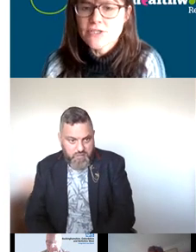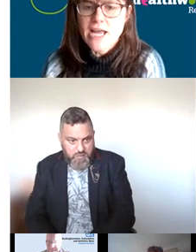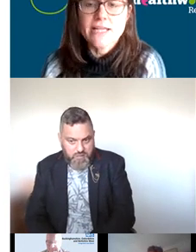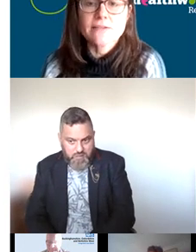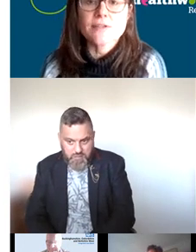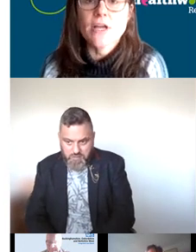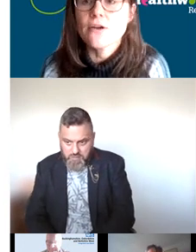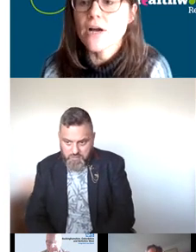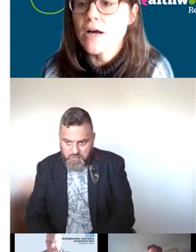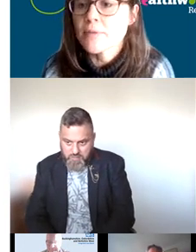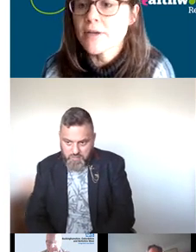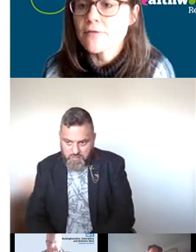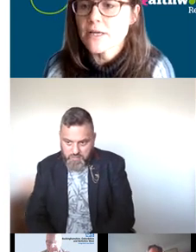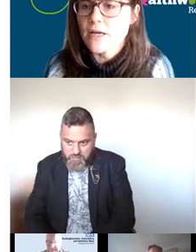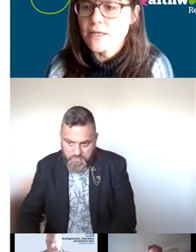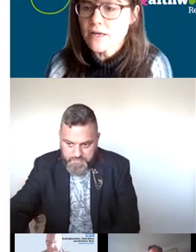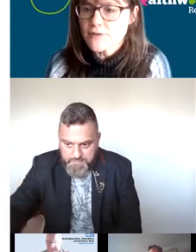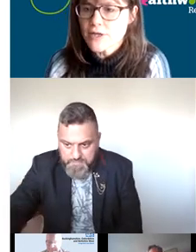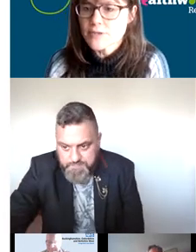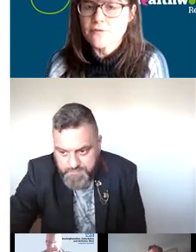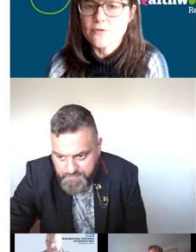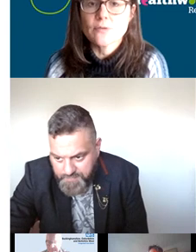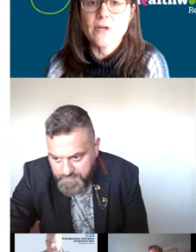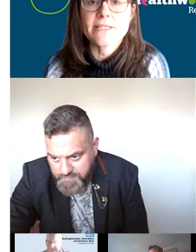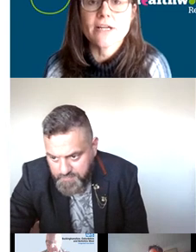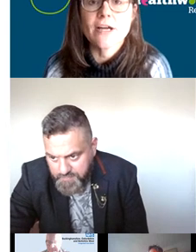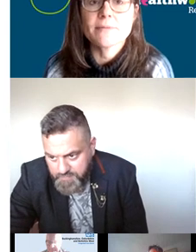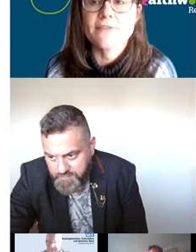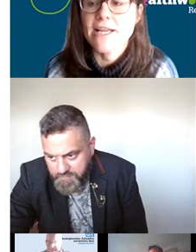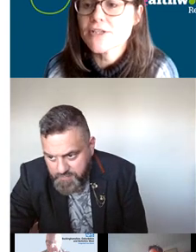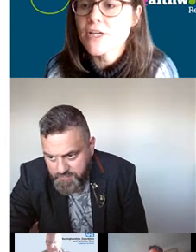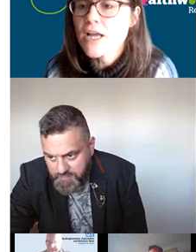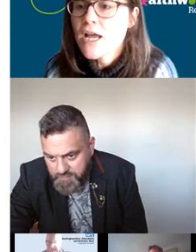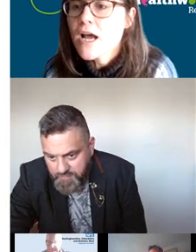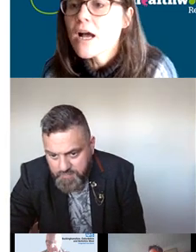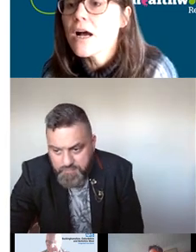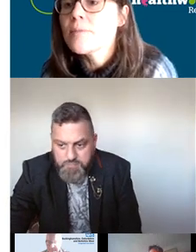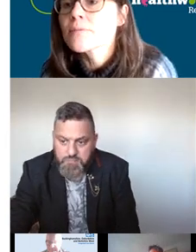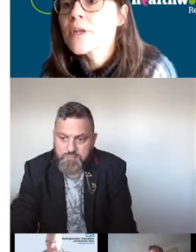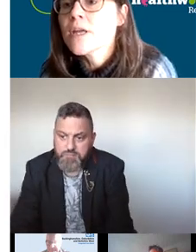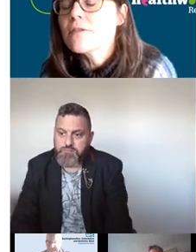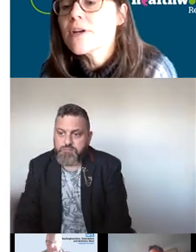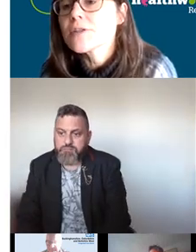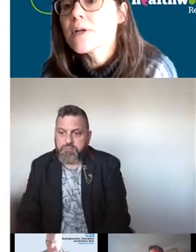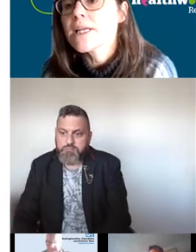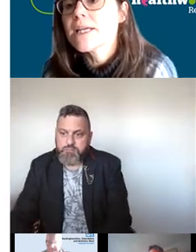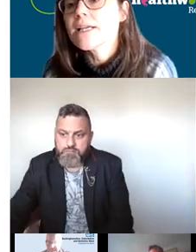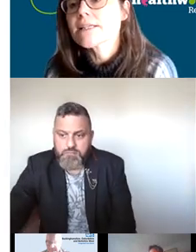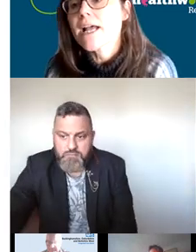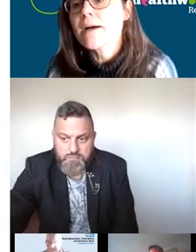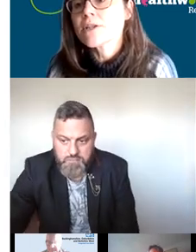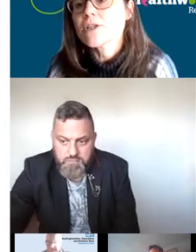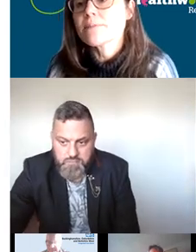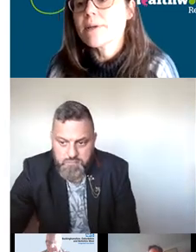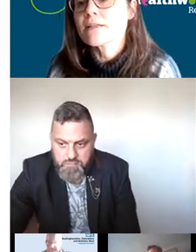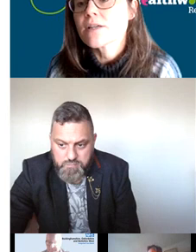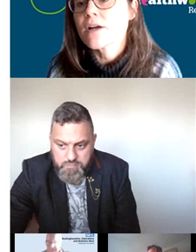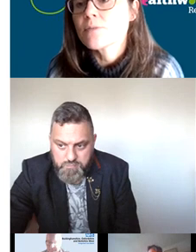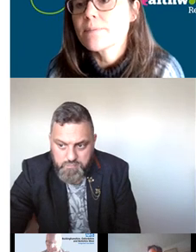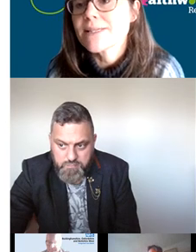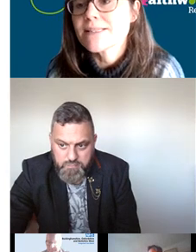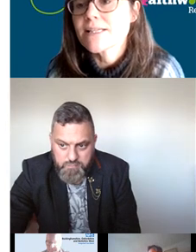questions in the chat. So if we can cover those before it's time to finish. The first one is, how much